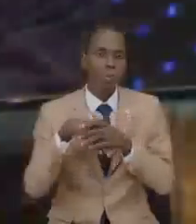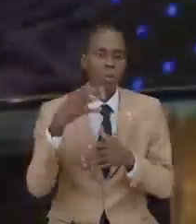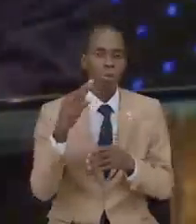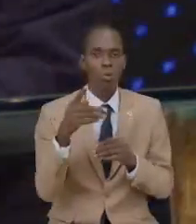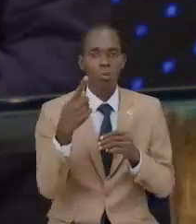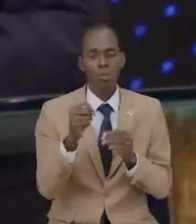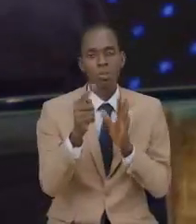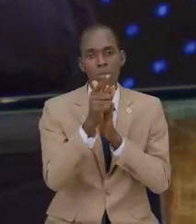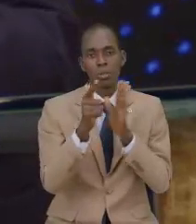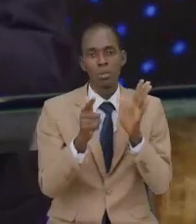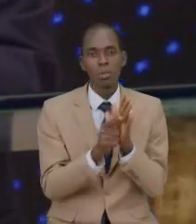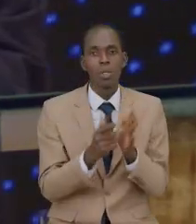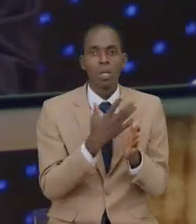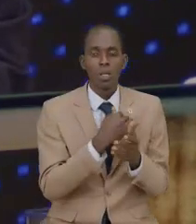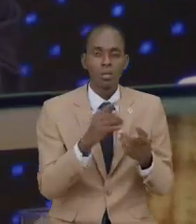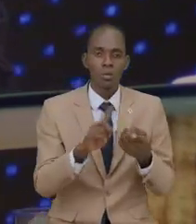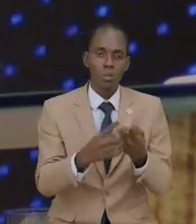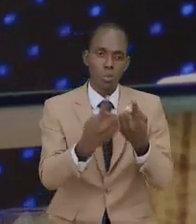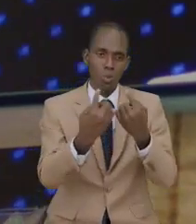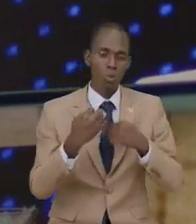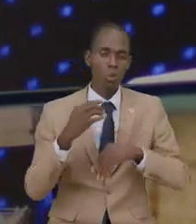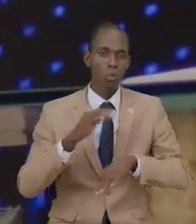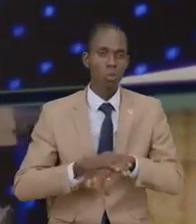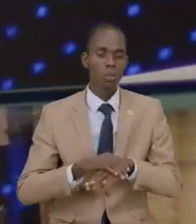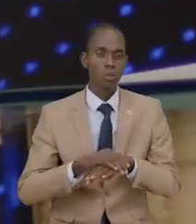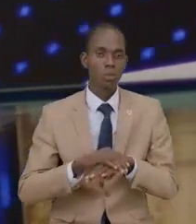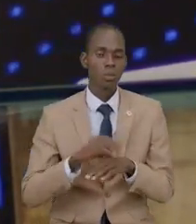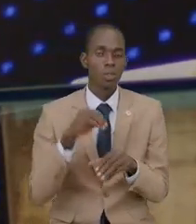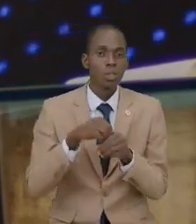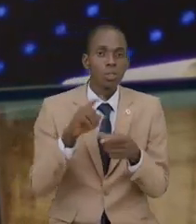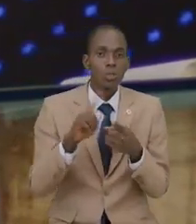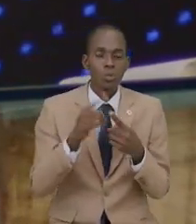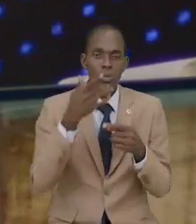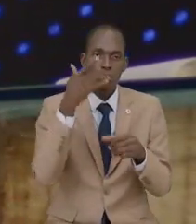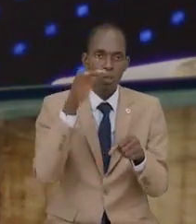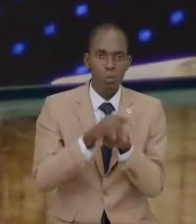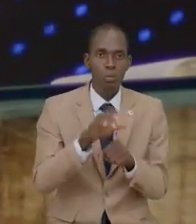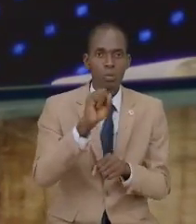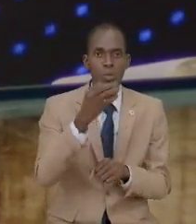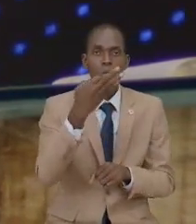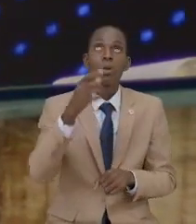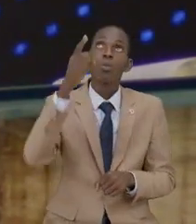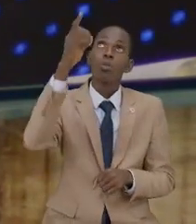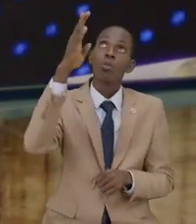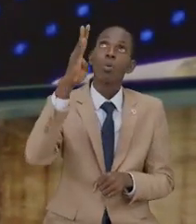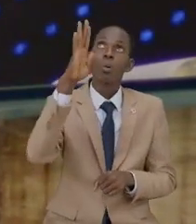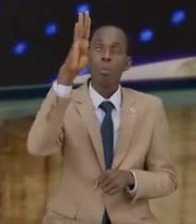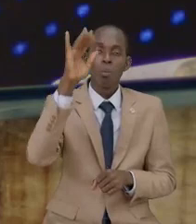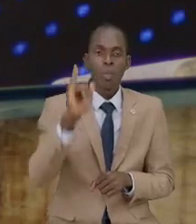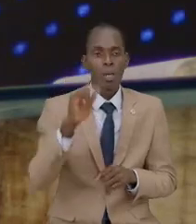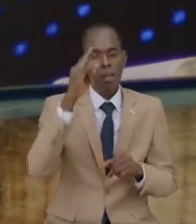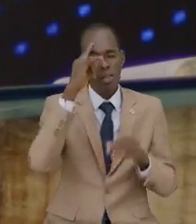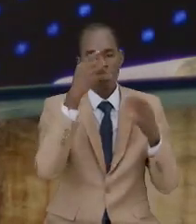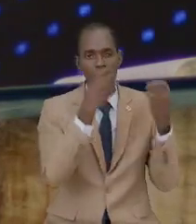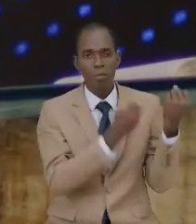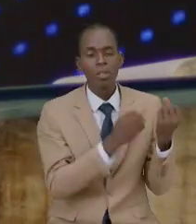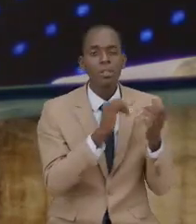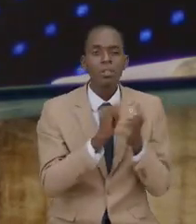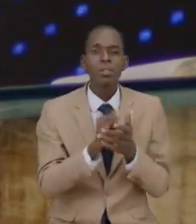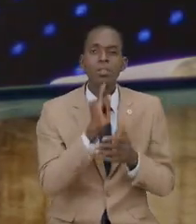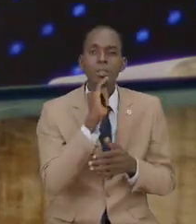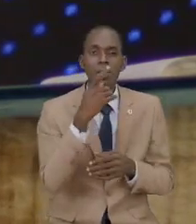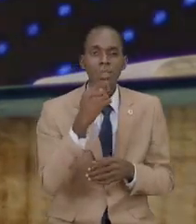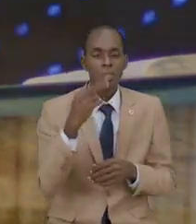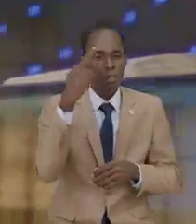law and to come into the promises of God by faith. That the reason they